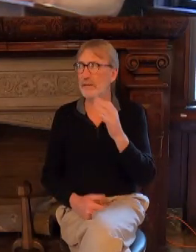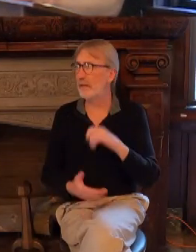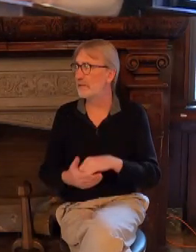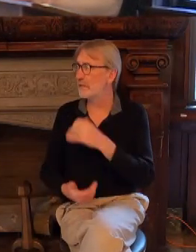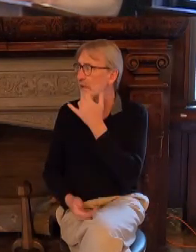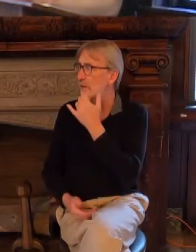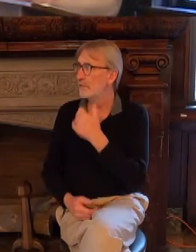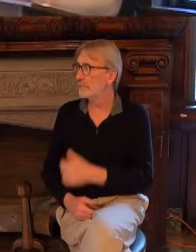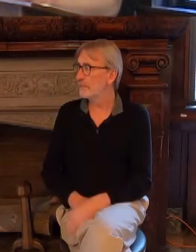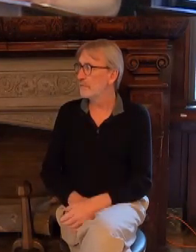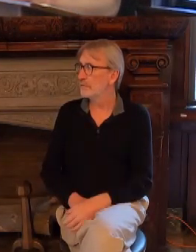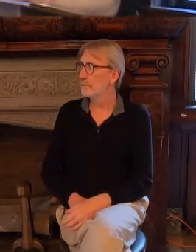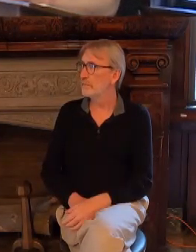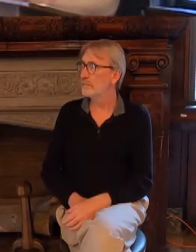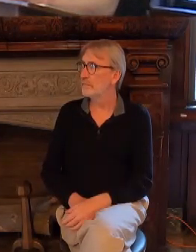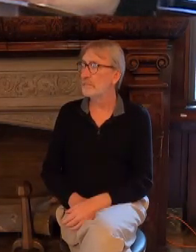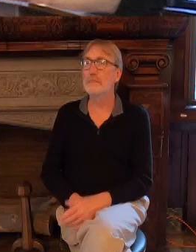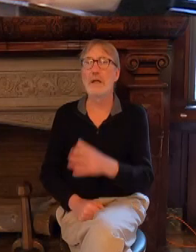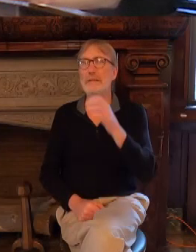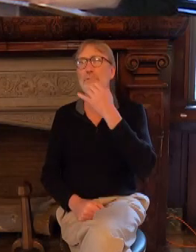or plan change. Error.